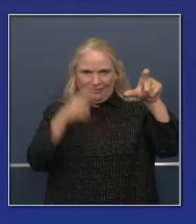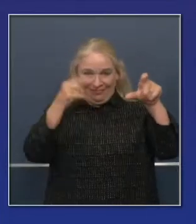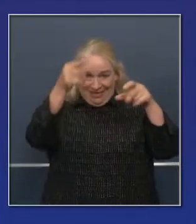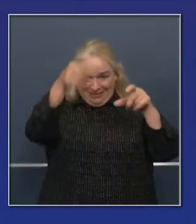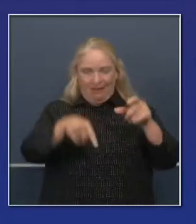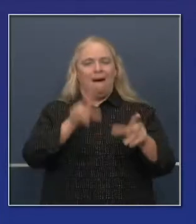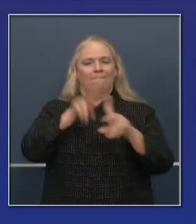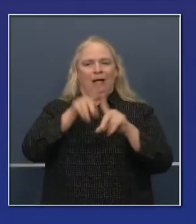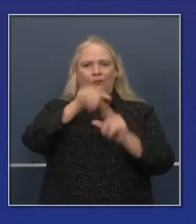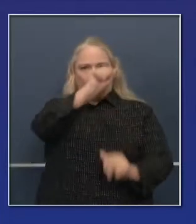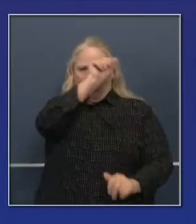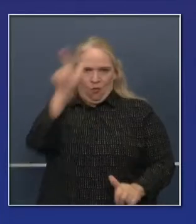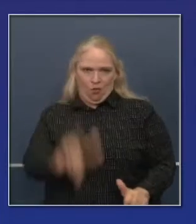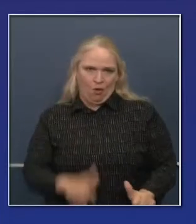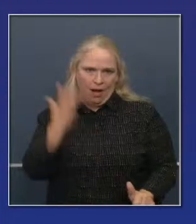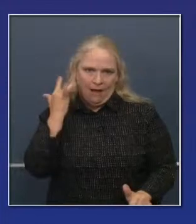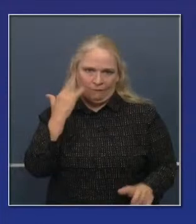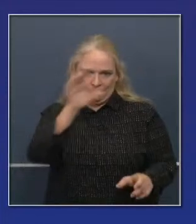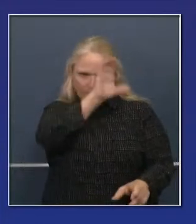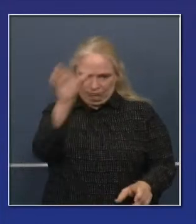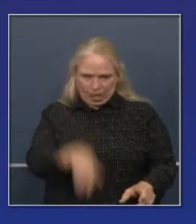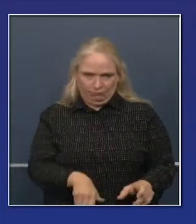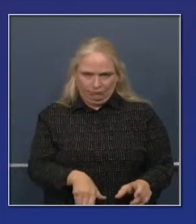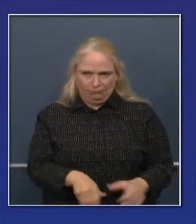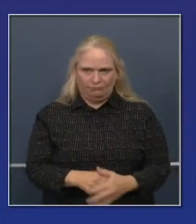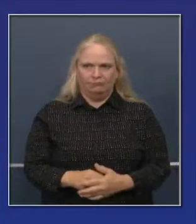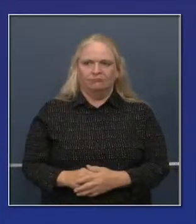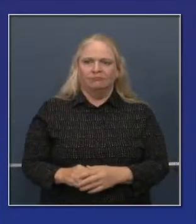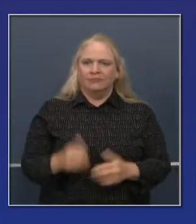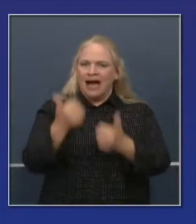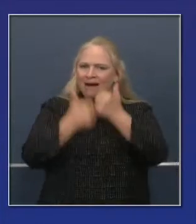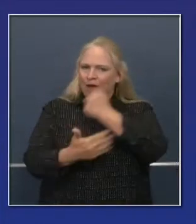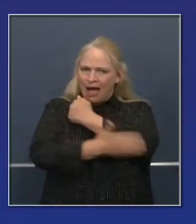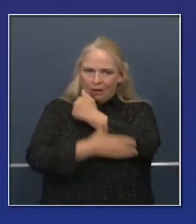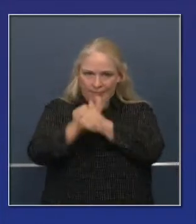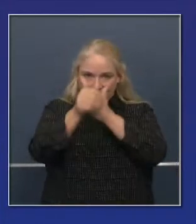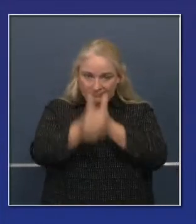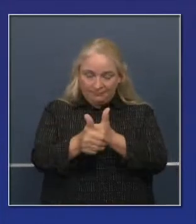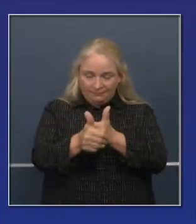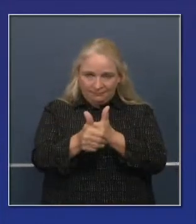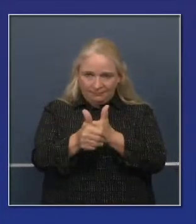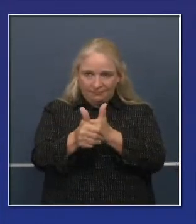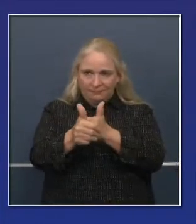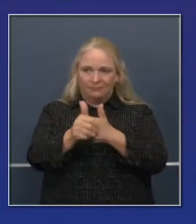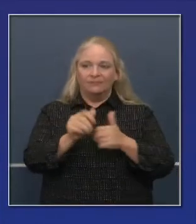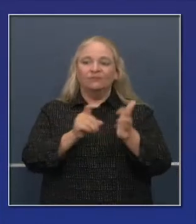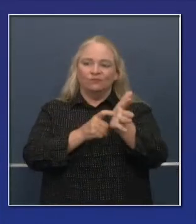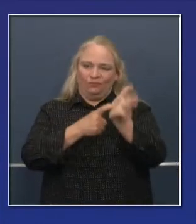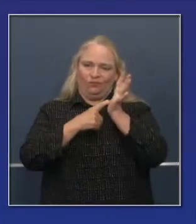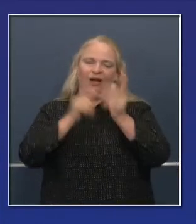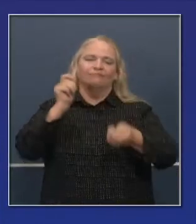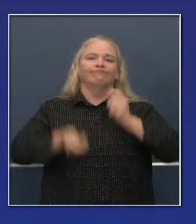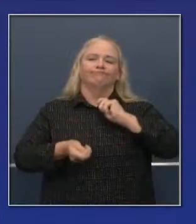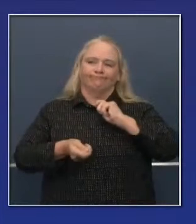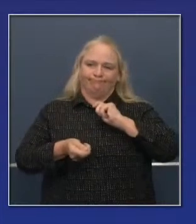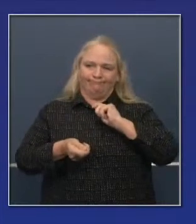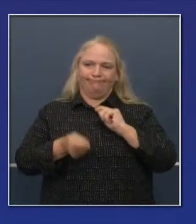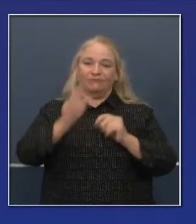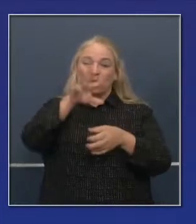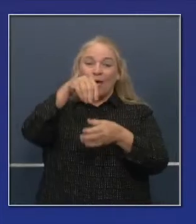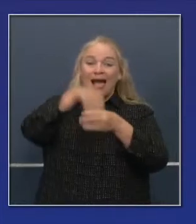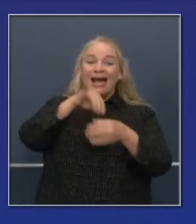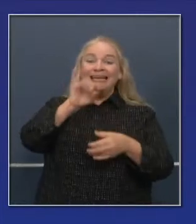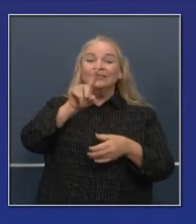Every county in the state of California impacted by a requirement now to modify indoor